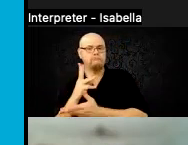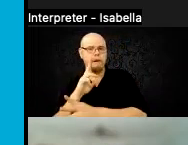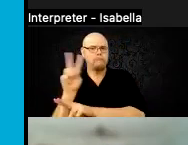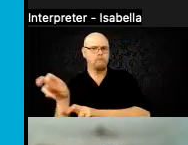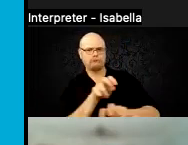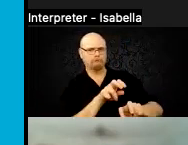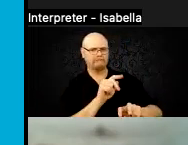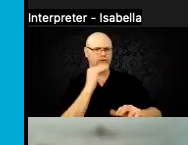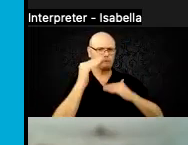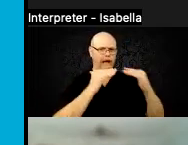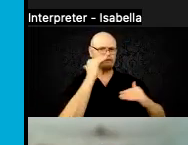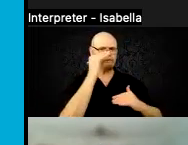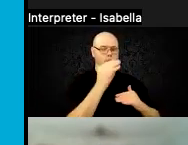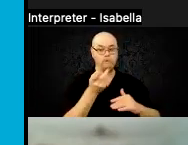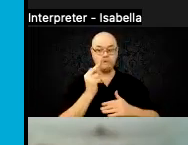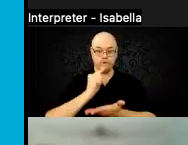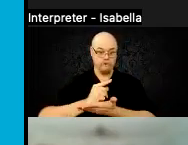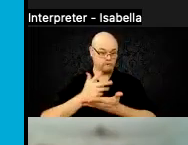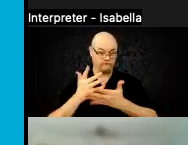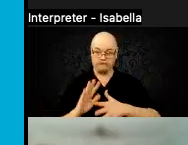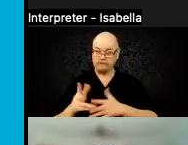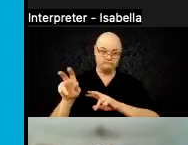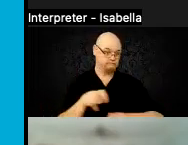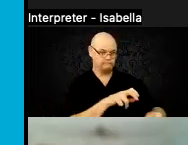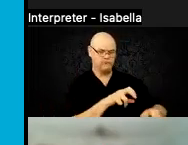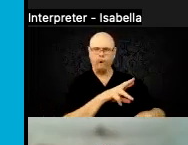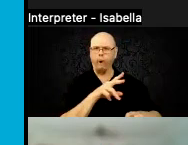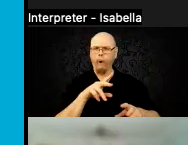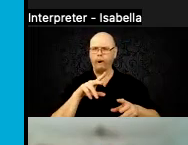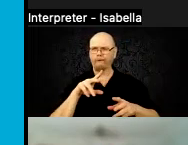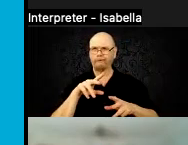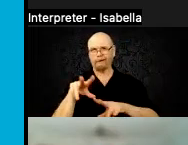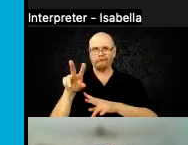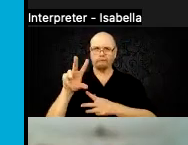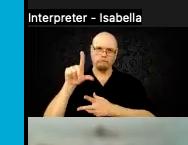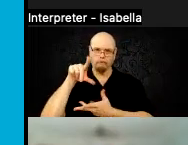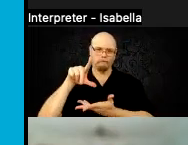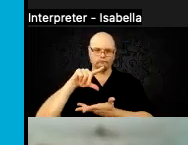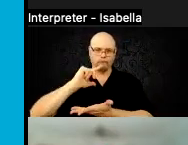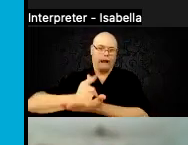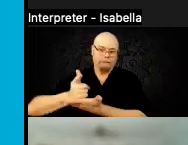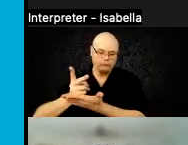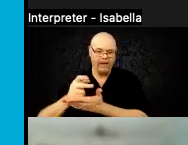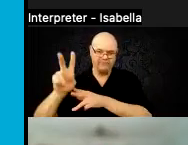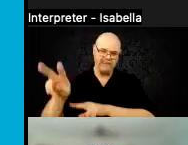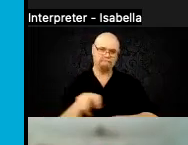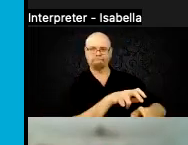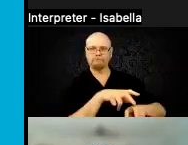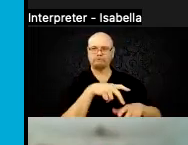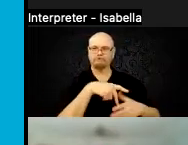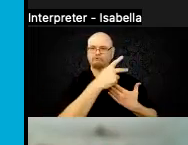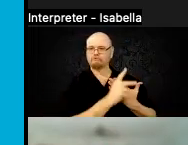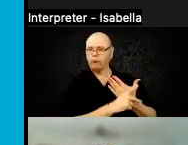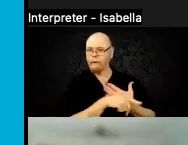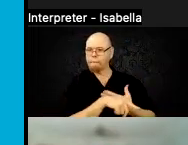adult counselor when they graduate high school or when they graduate and leave to the transition program that they are in. They'll get moved over. So